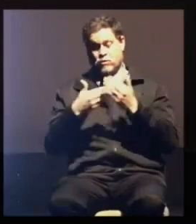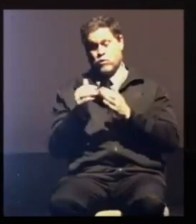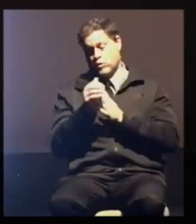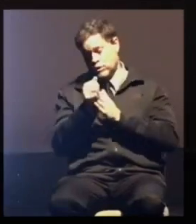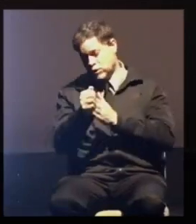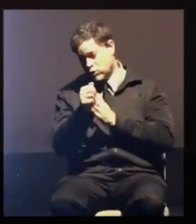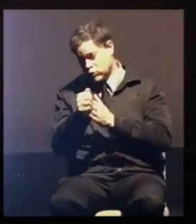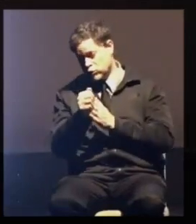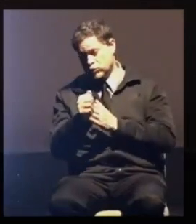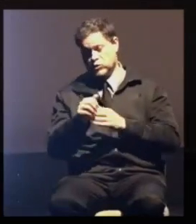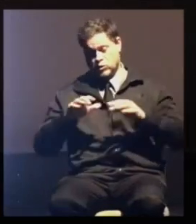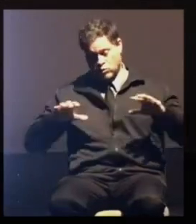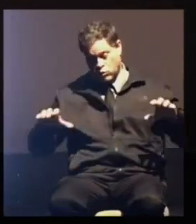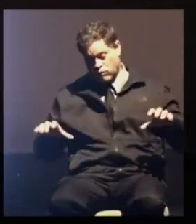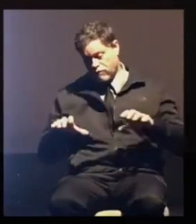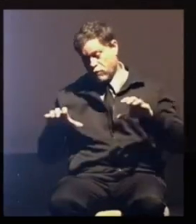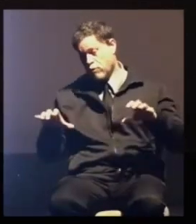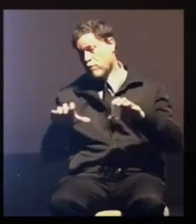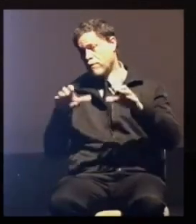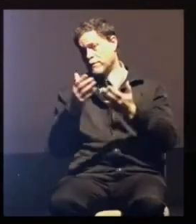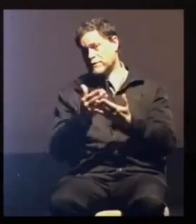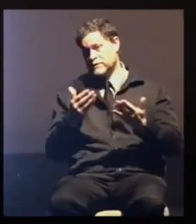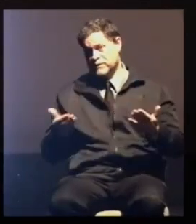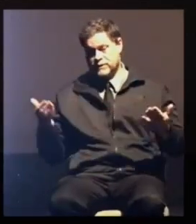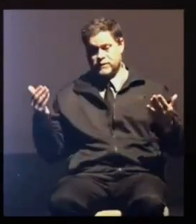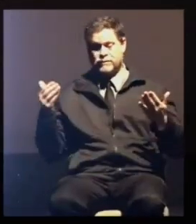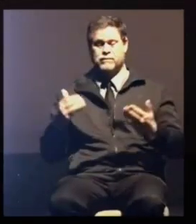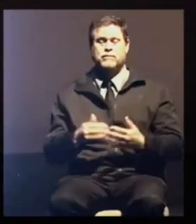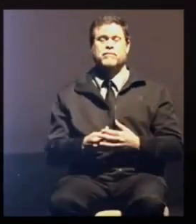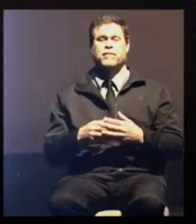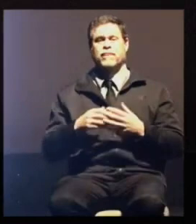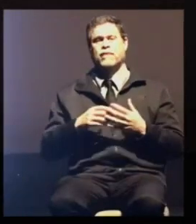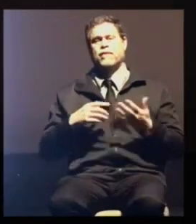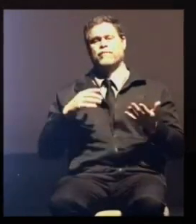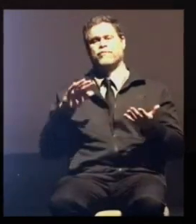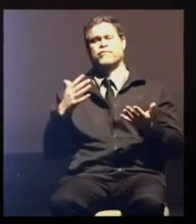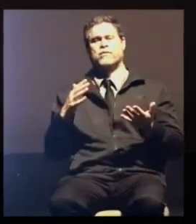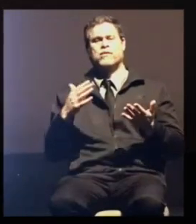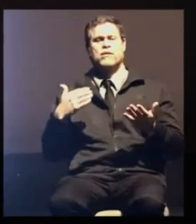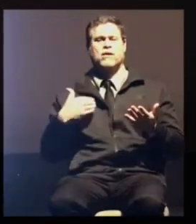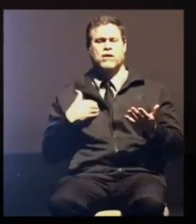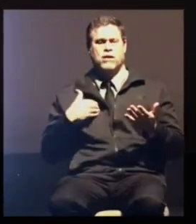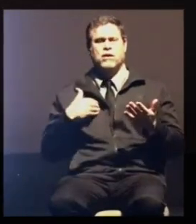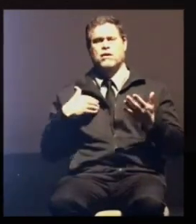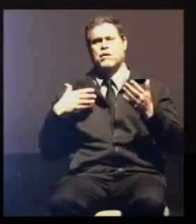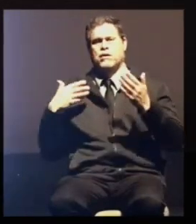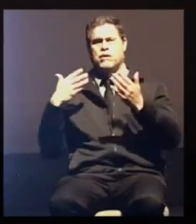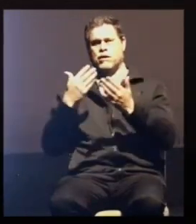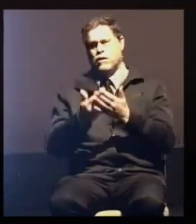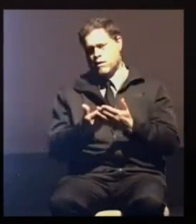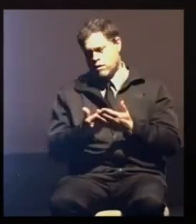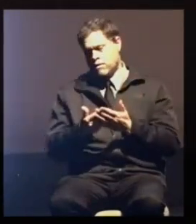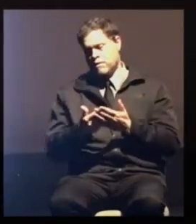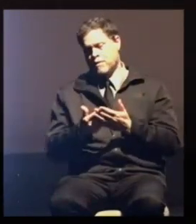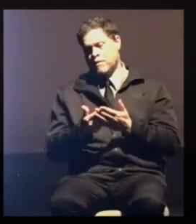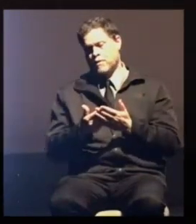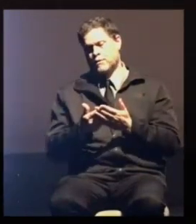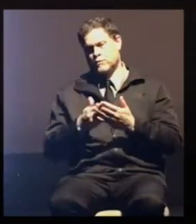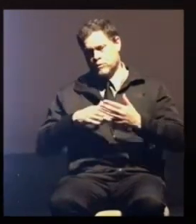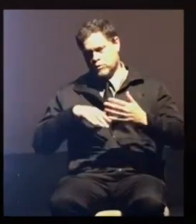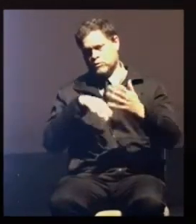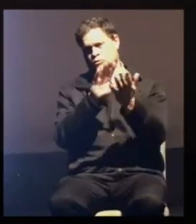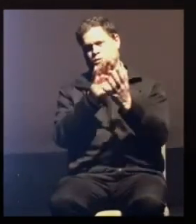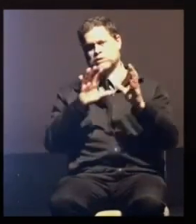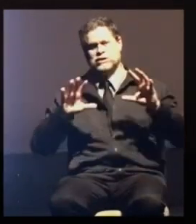leadership thing, the whole performance thing, I kind of got to where we addressed it